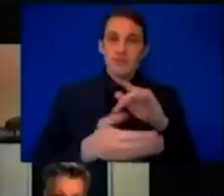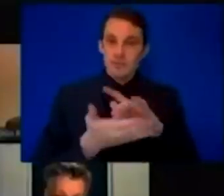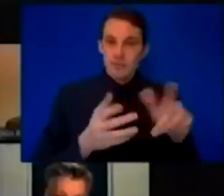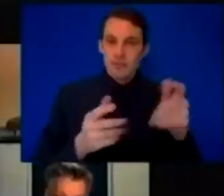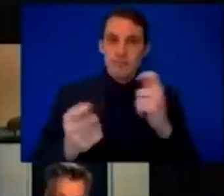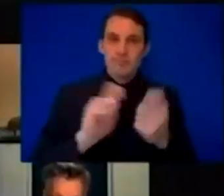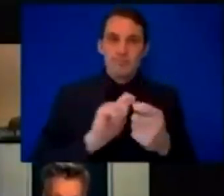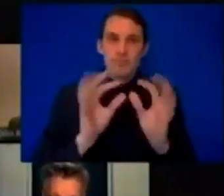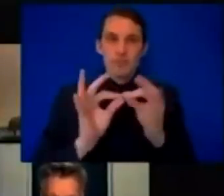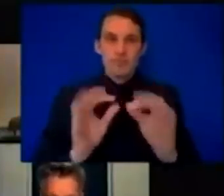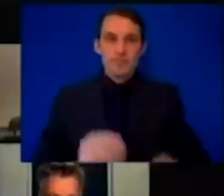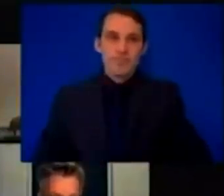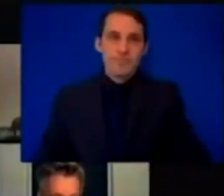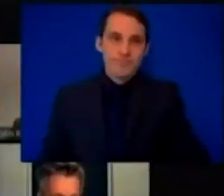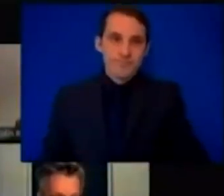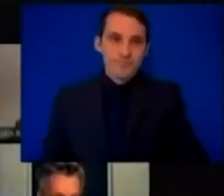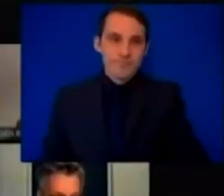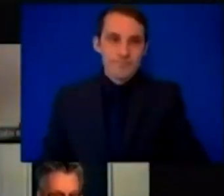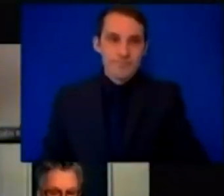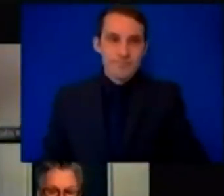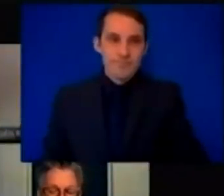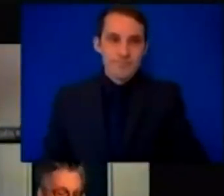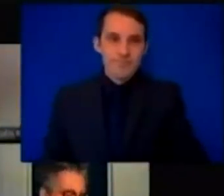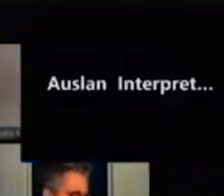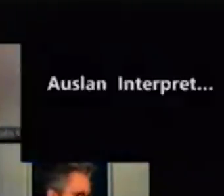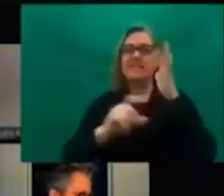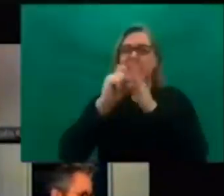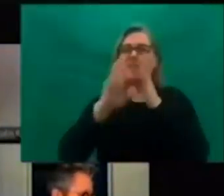And I'll pass the call to Mr. David Lembrick, MLC.